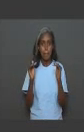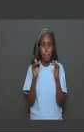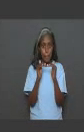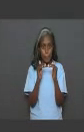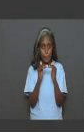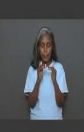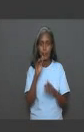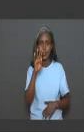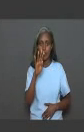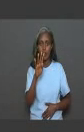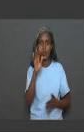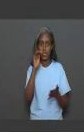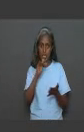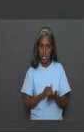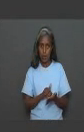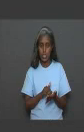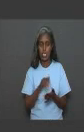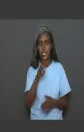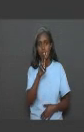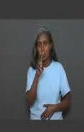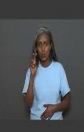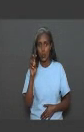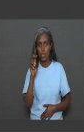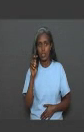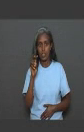0.3p equals